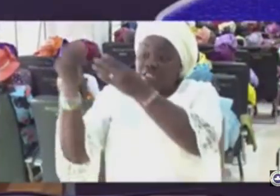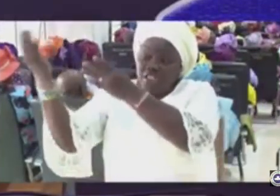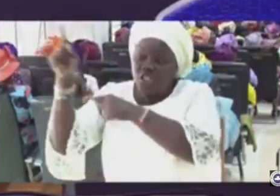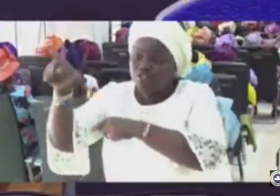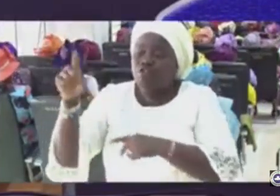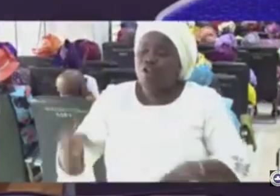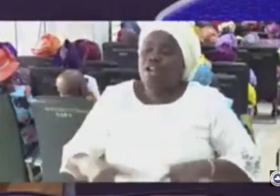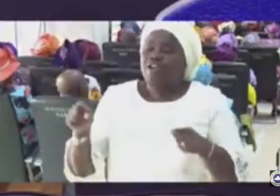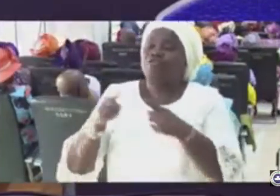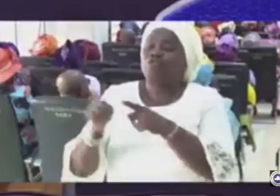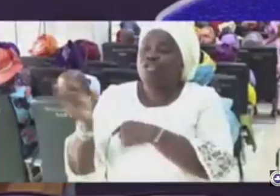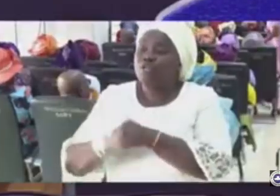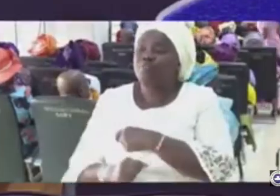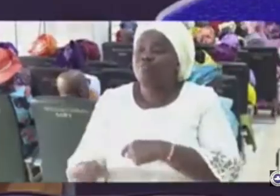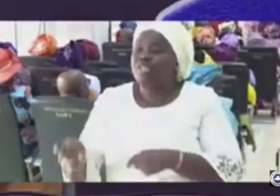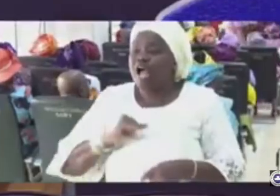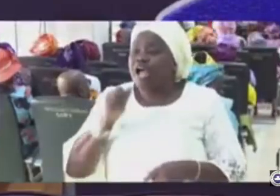1, 2.